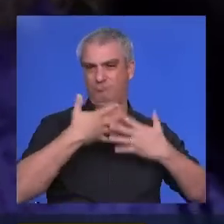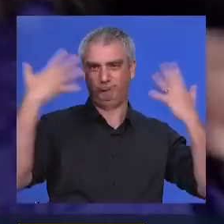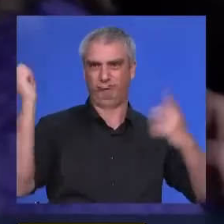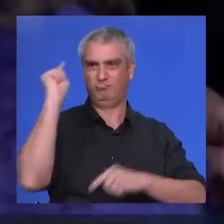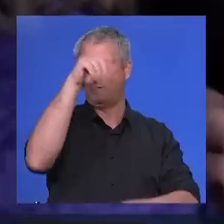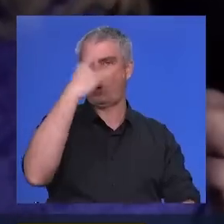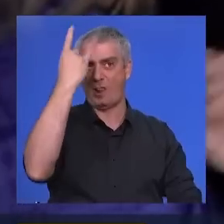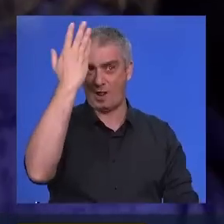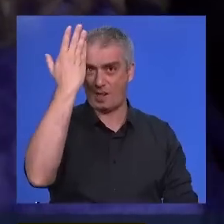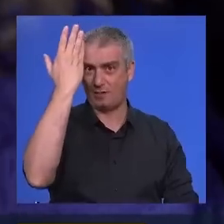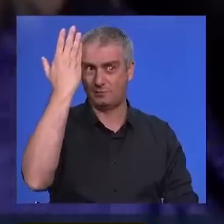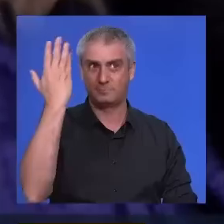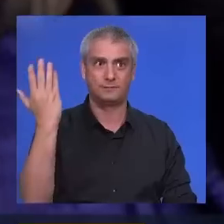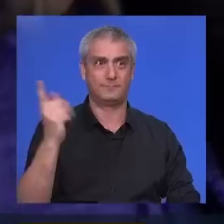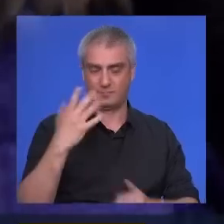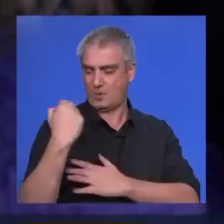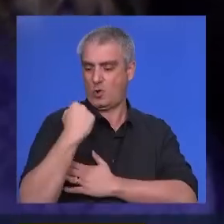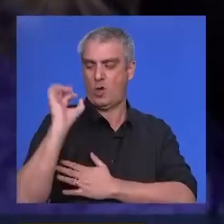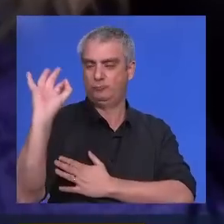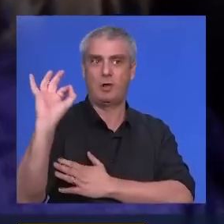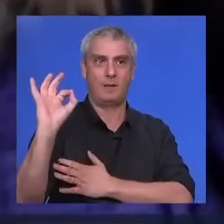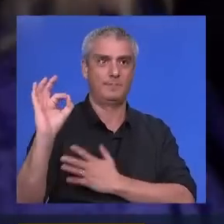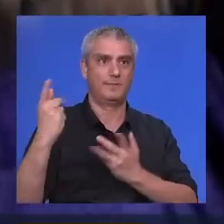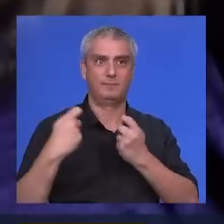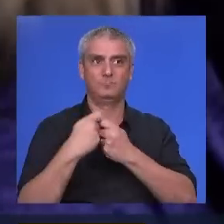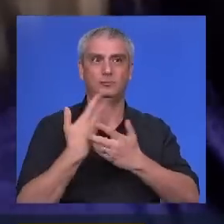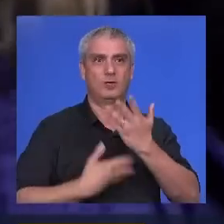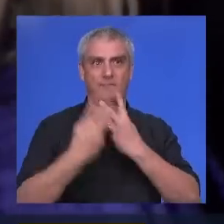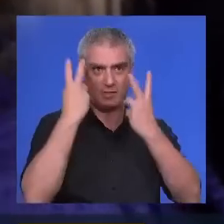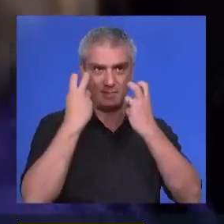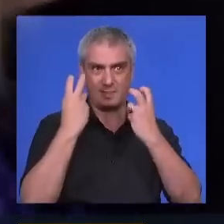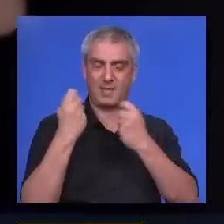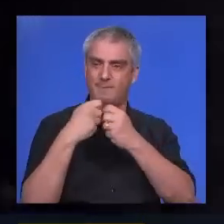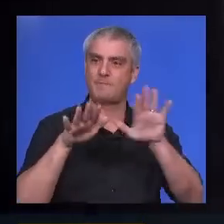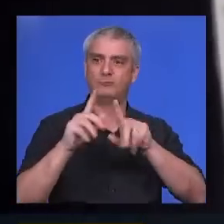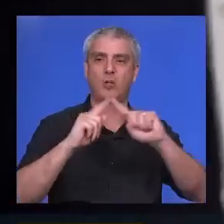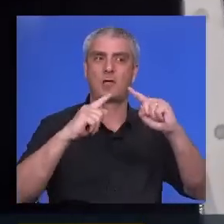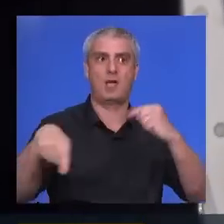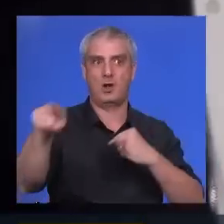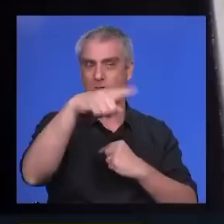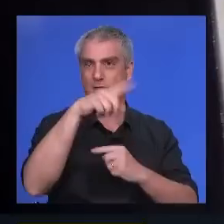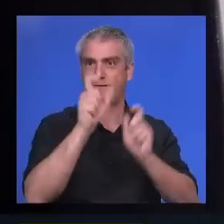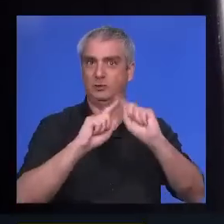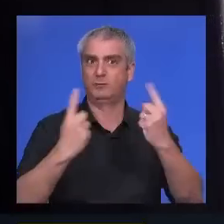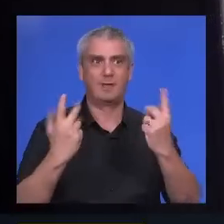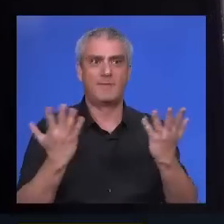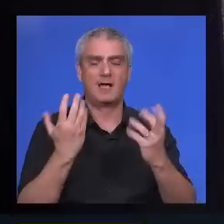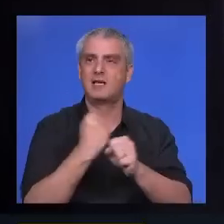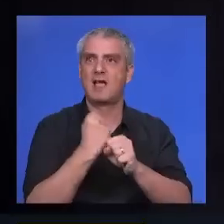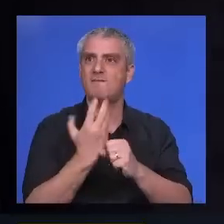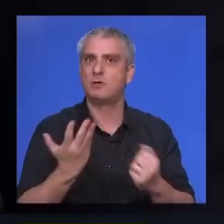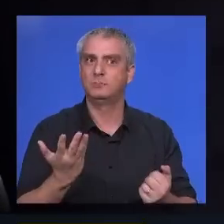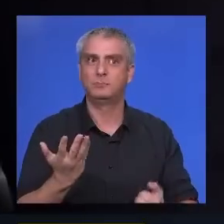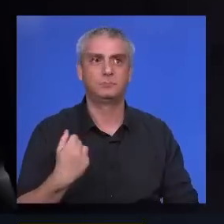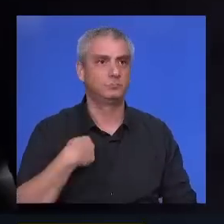space had like their own power, and now they share this information with other governments and other people. How is it going to work? I think it's a